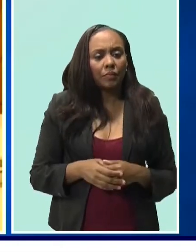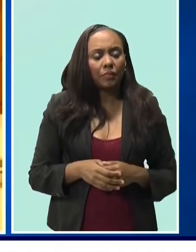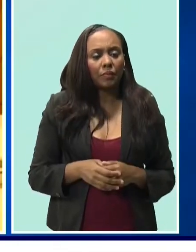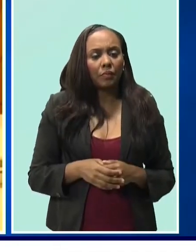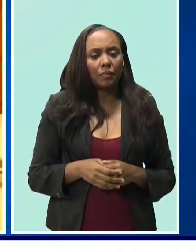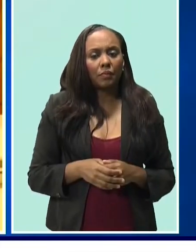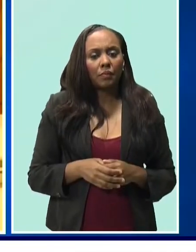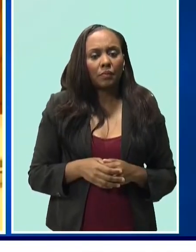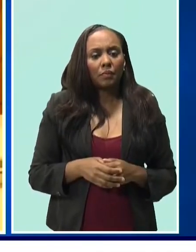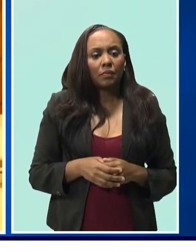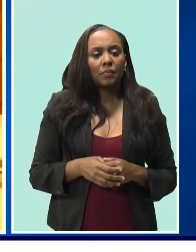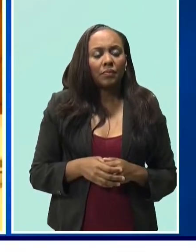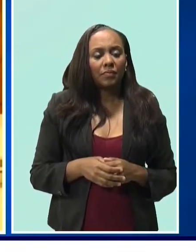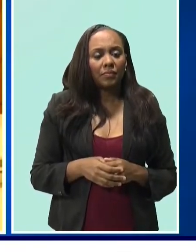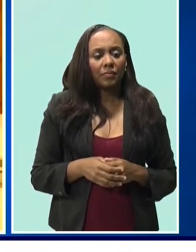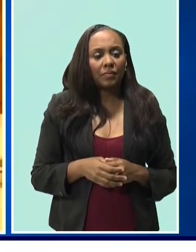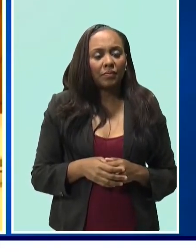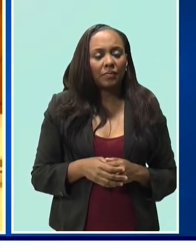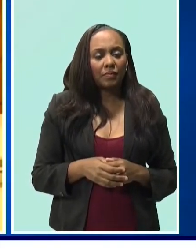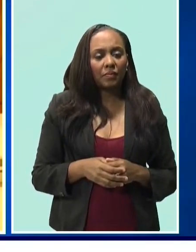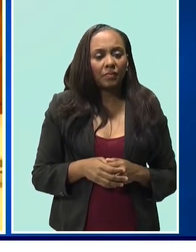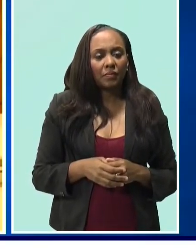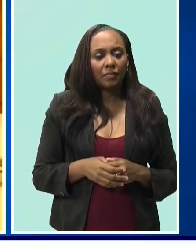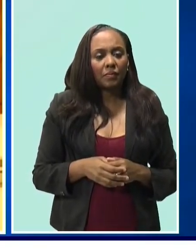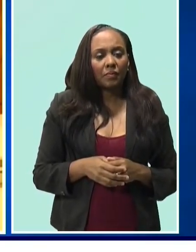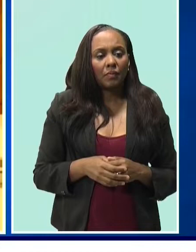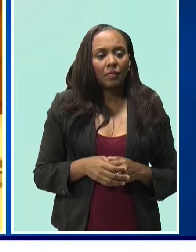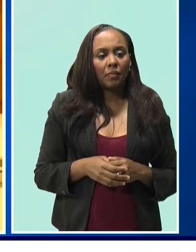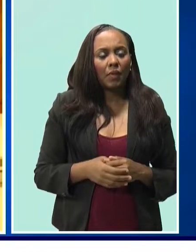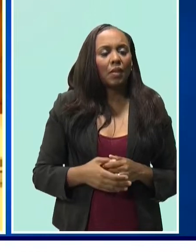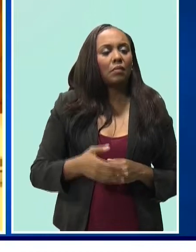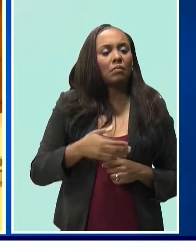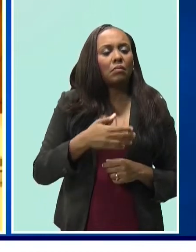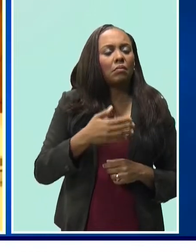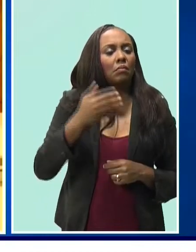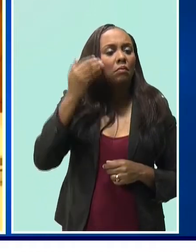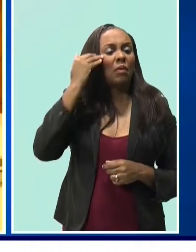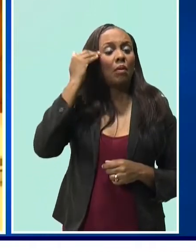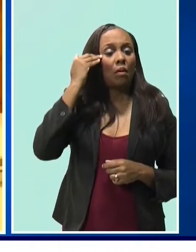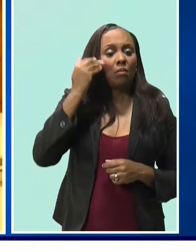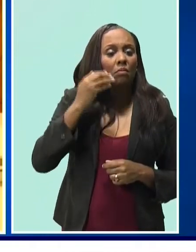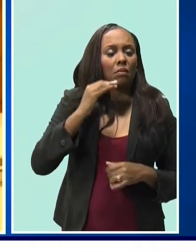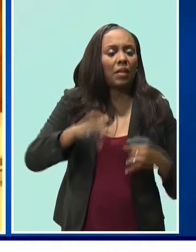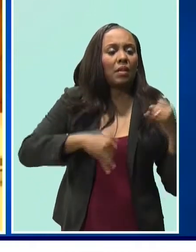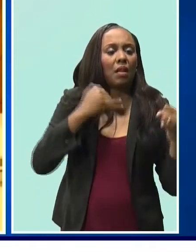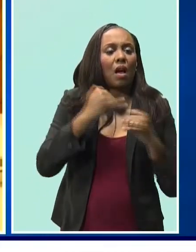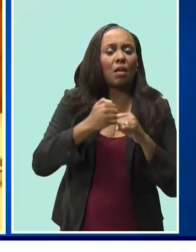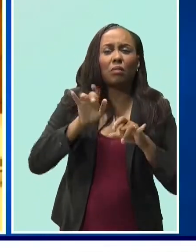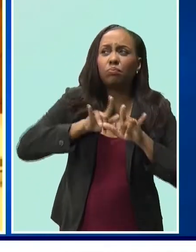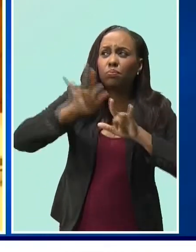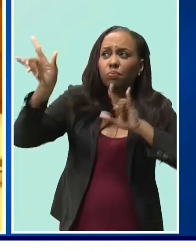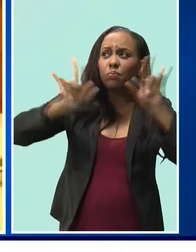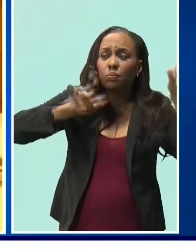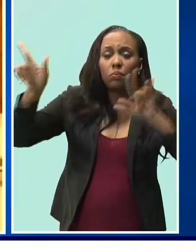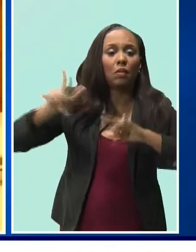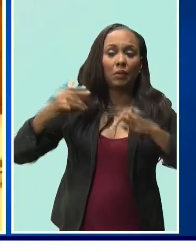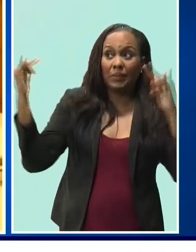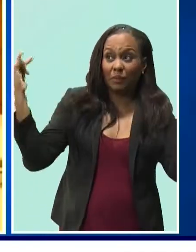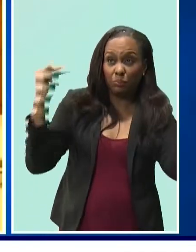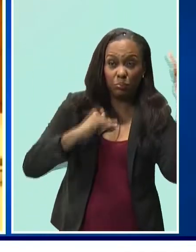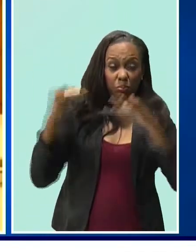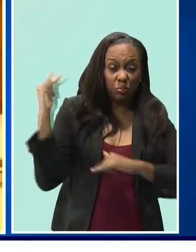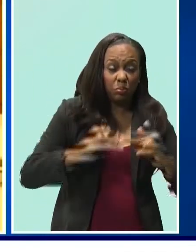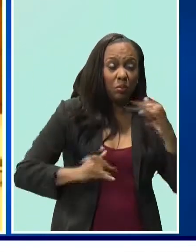the likelihood of international travel and flights and sea